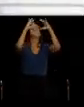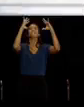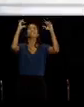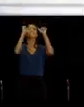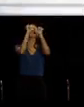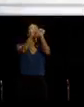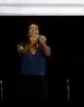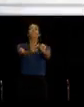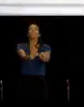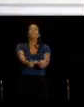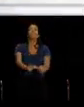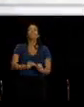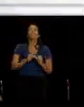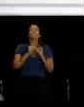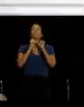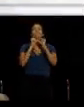gonna